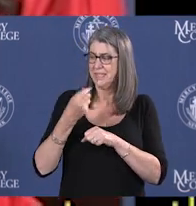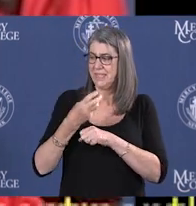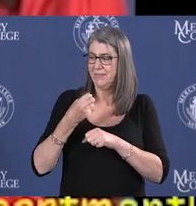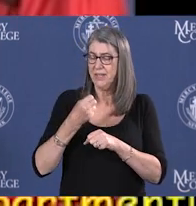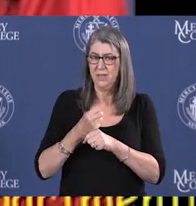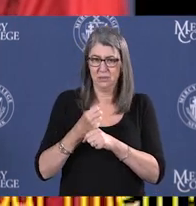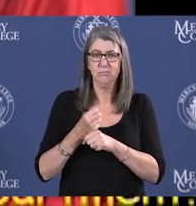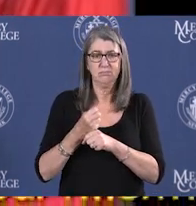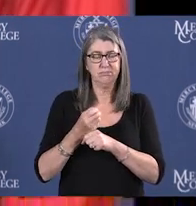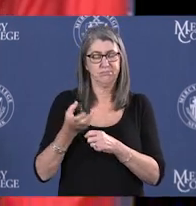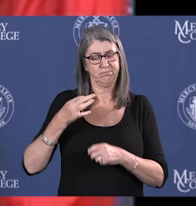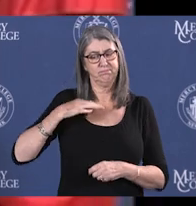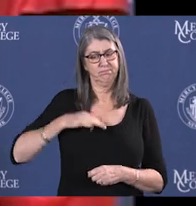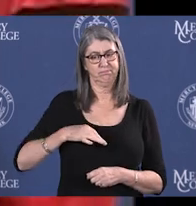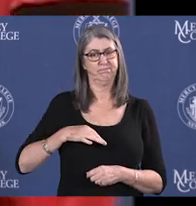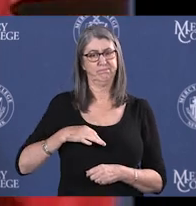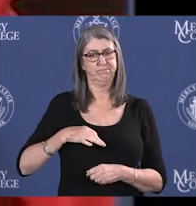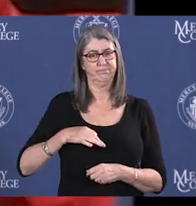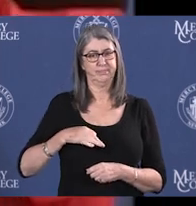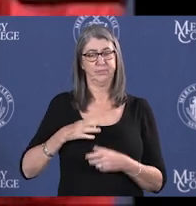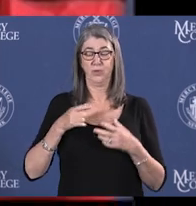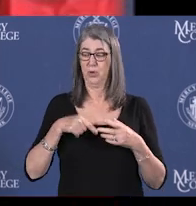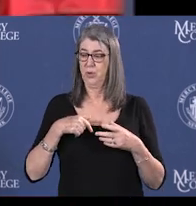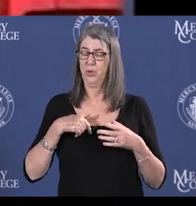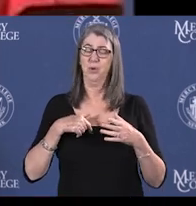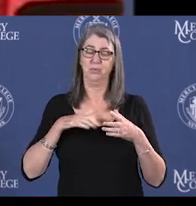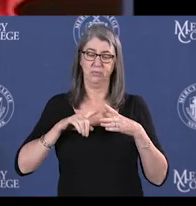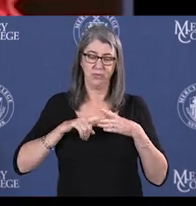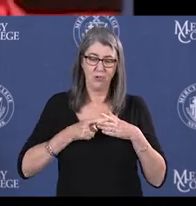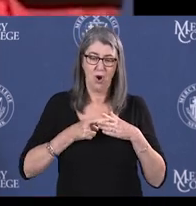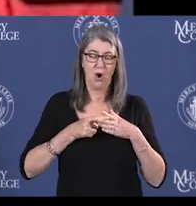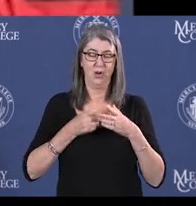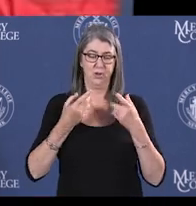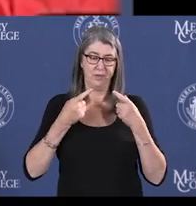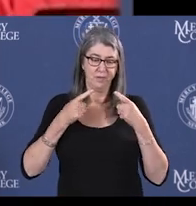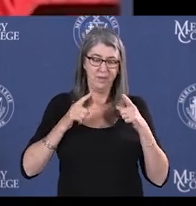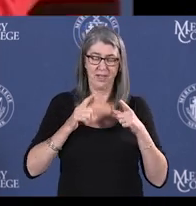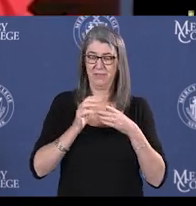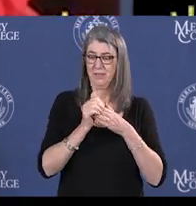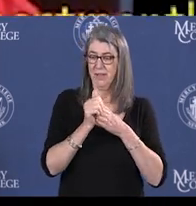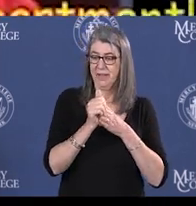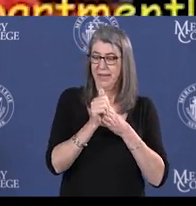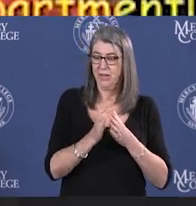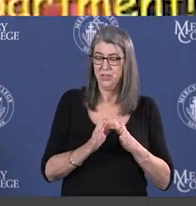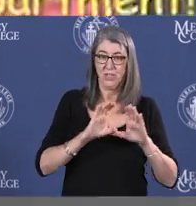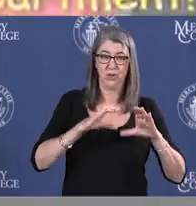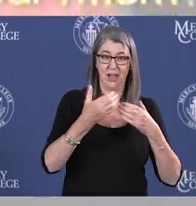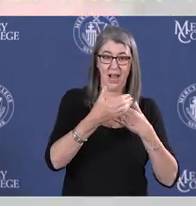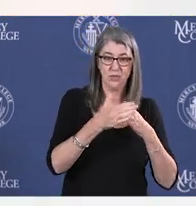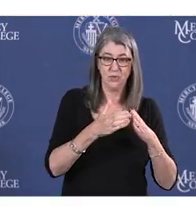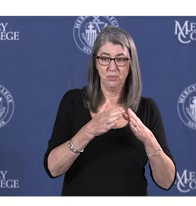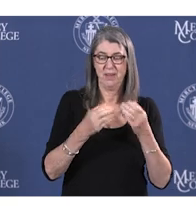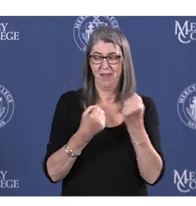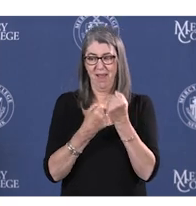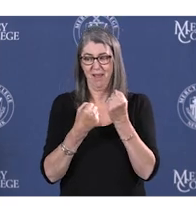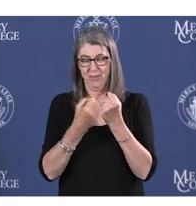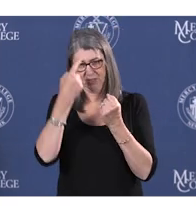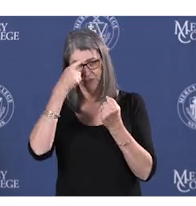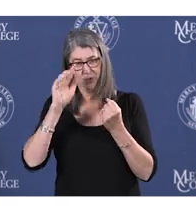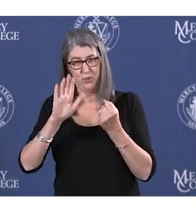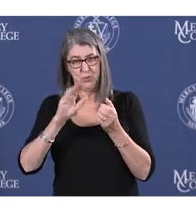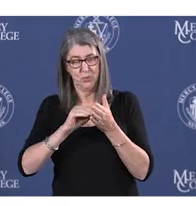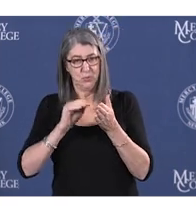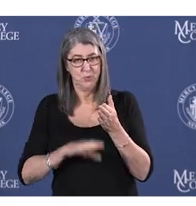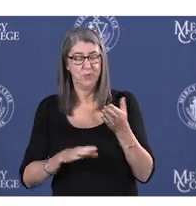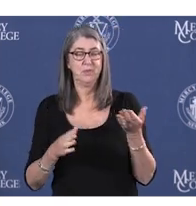several years has paid off, and you have paved the way to be effective leaders in your classrooms and advocates for your